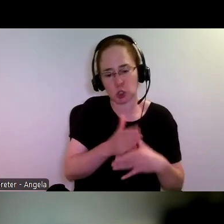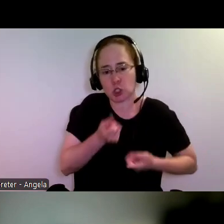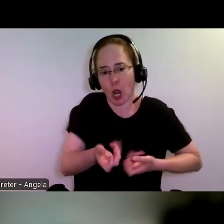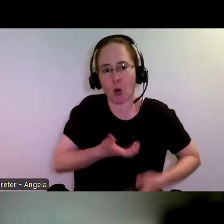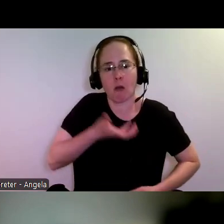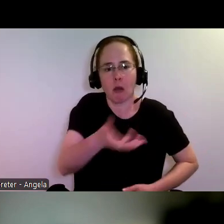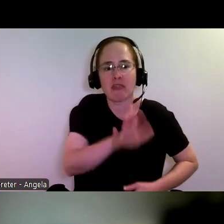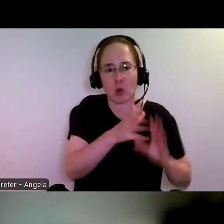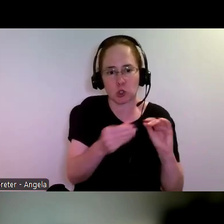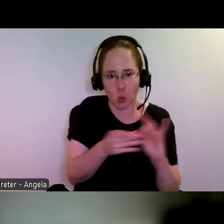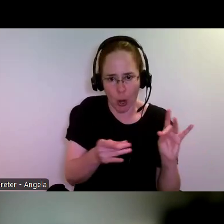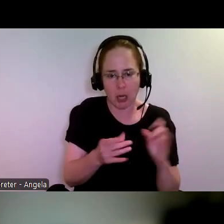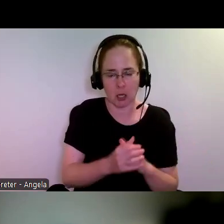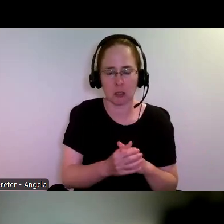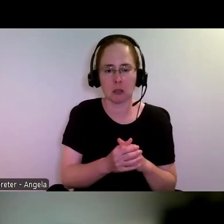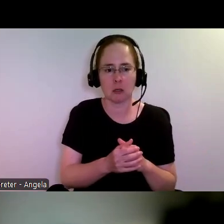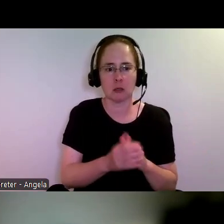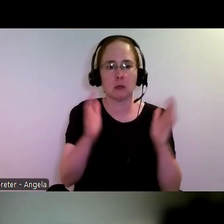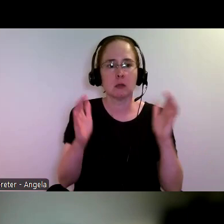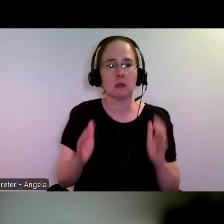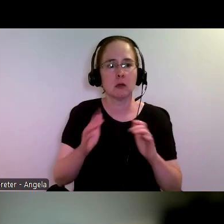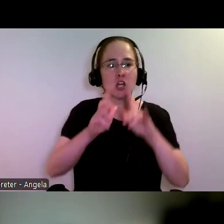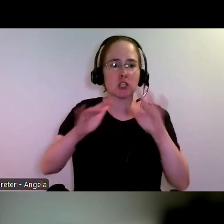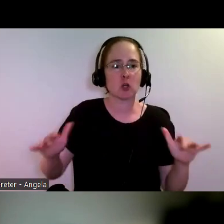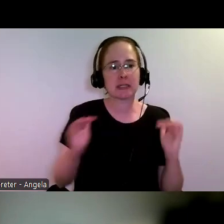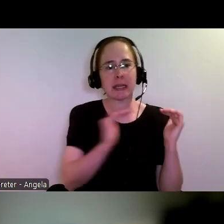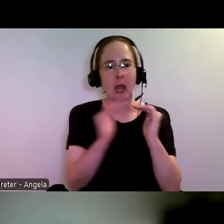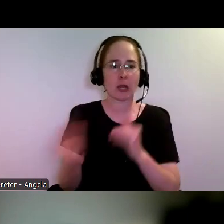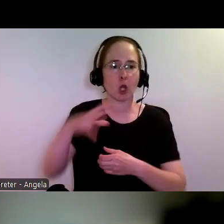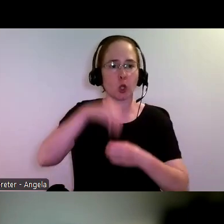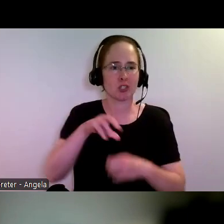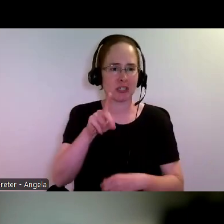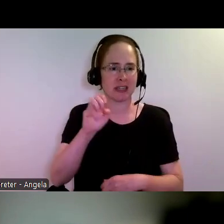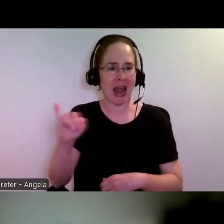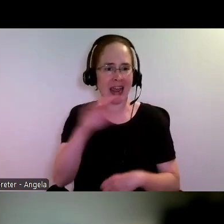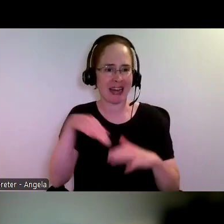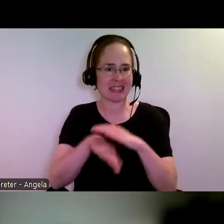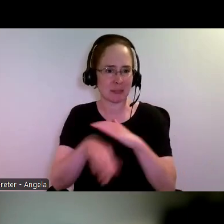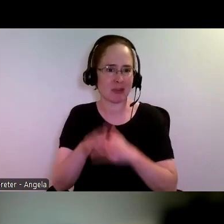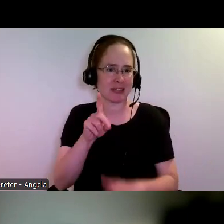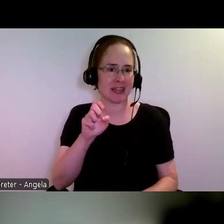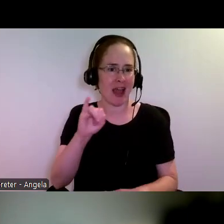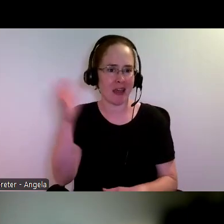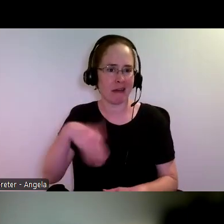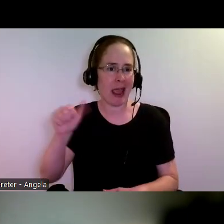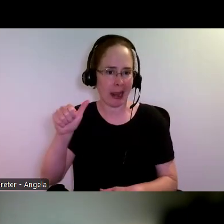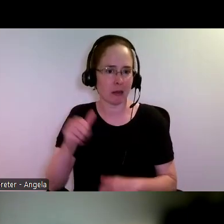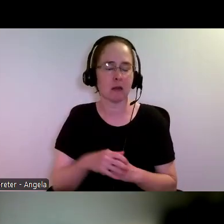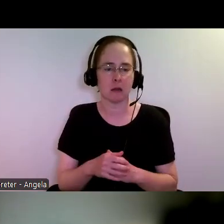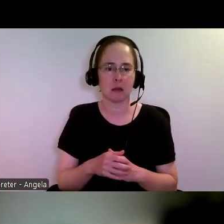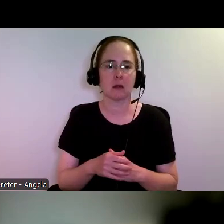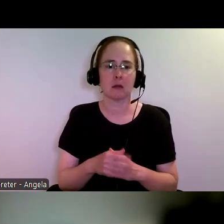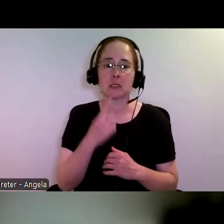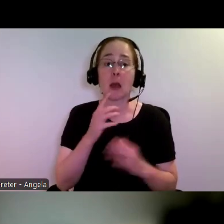story. And then on the diversity, equity, inclusion, and accessibility, the standard says that that